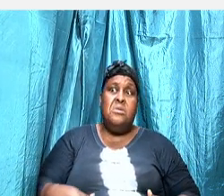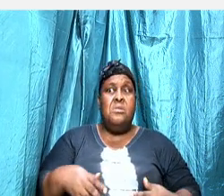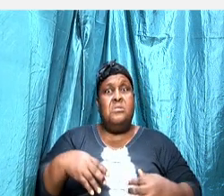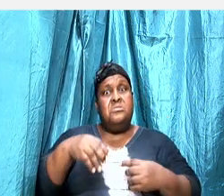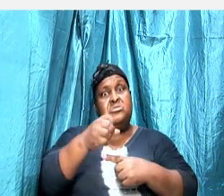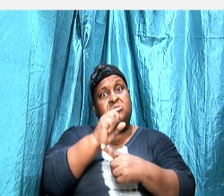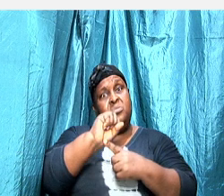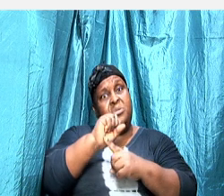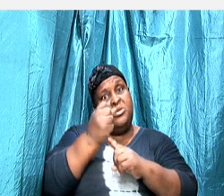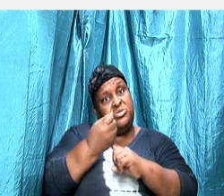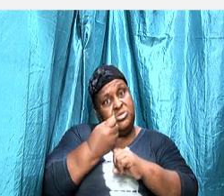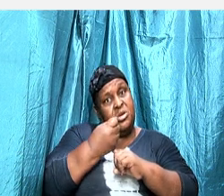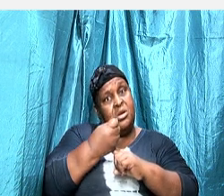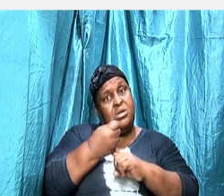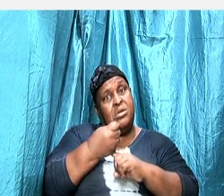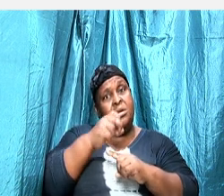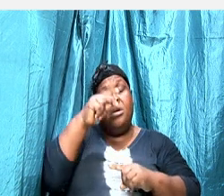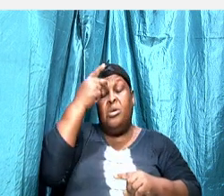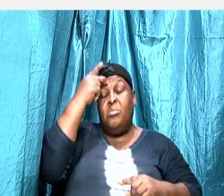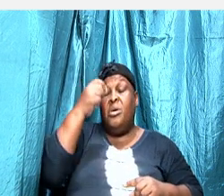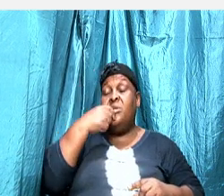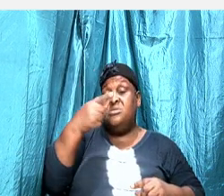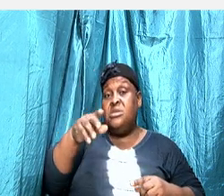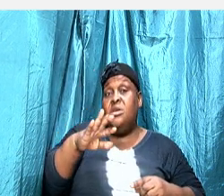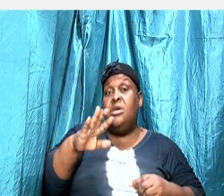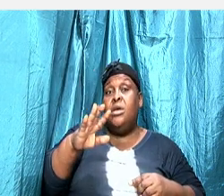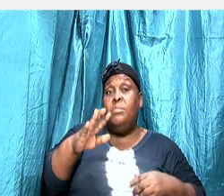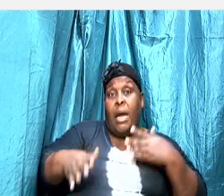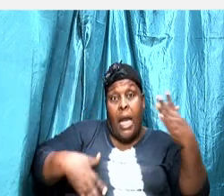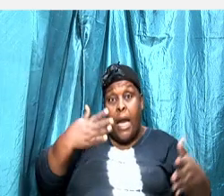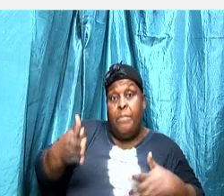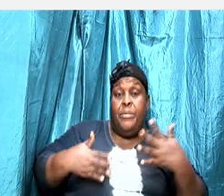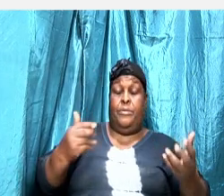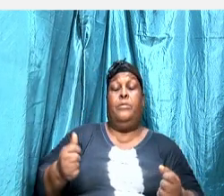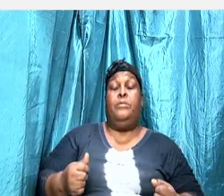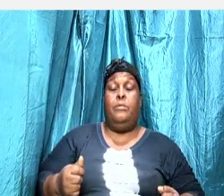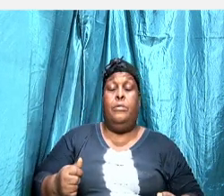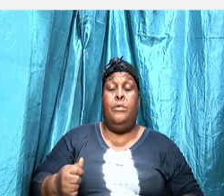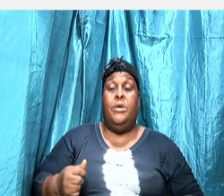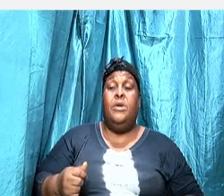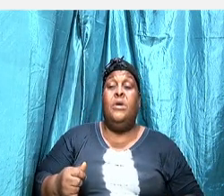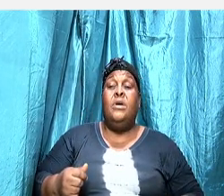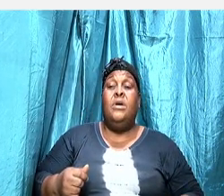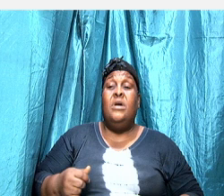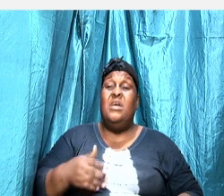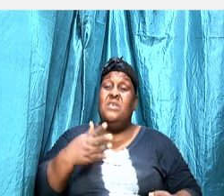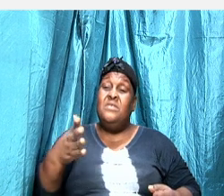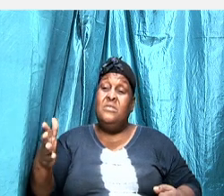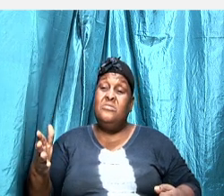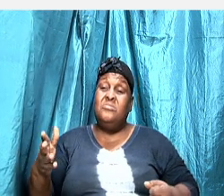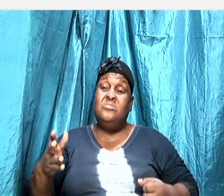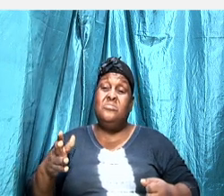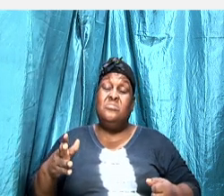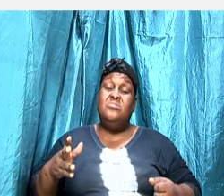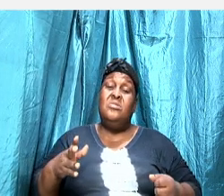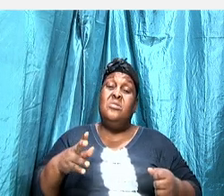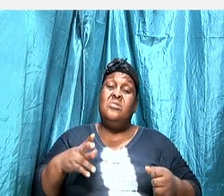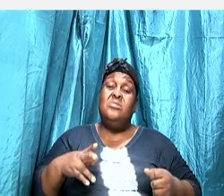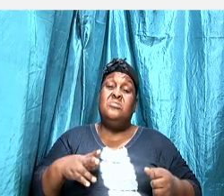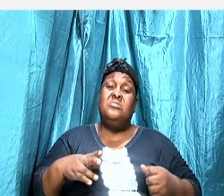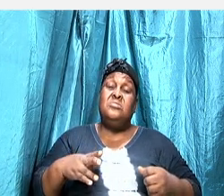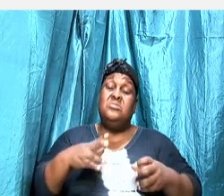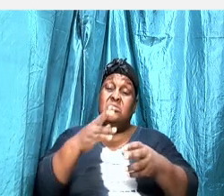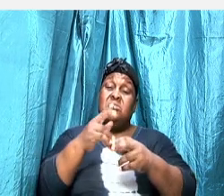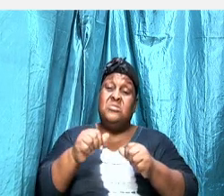the normal person see these as distasteful and things that they should avoid. But Paul